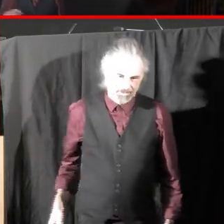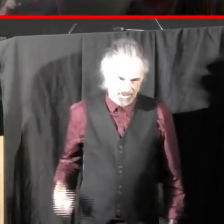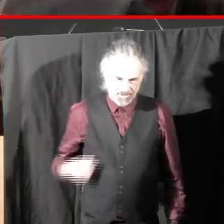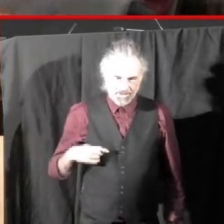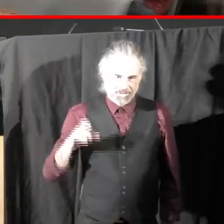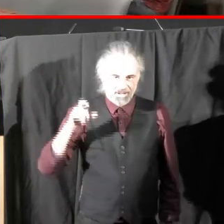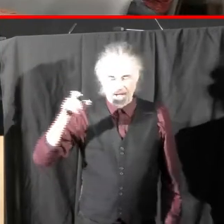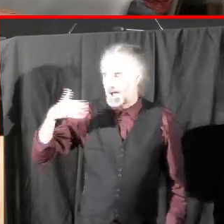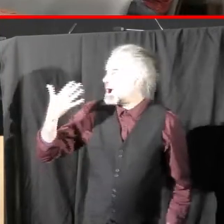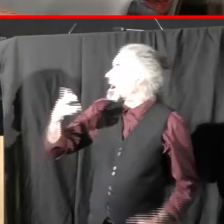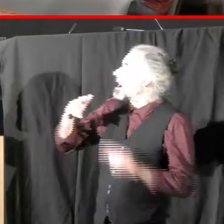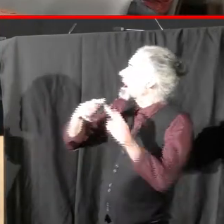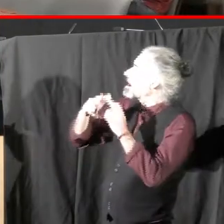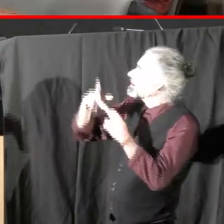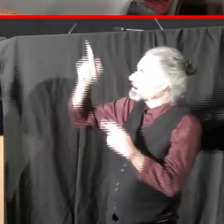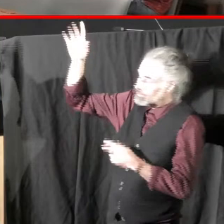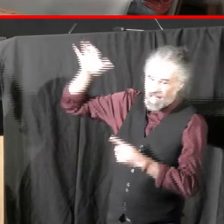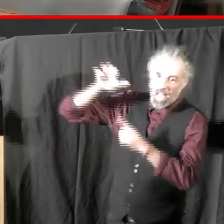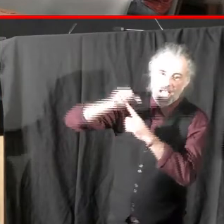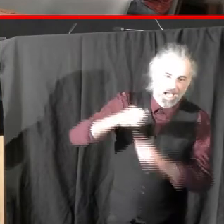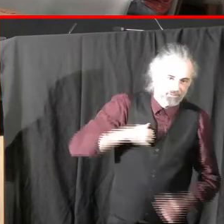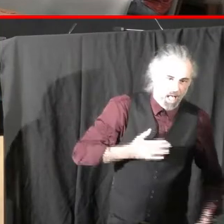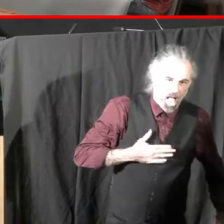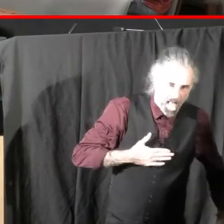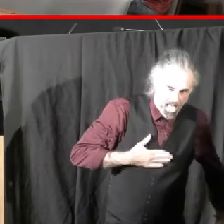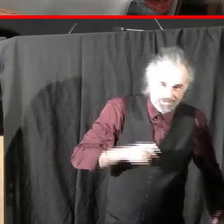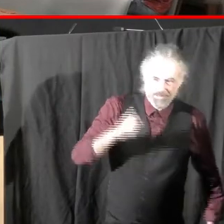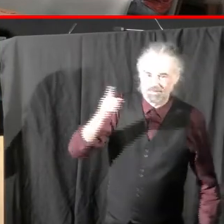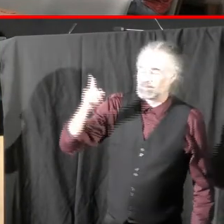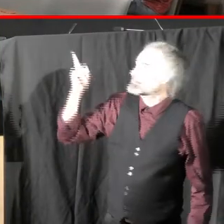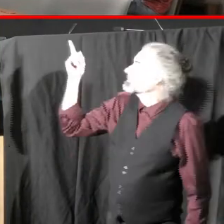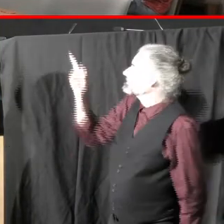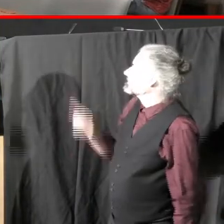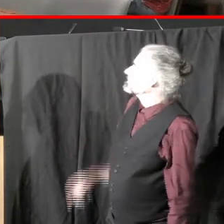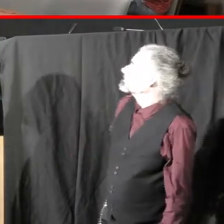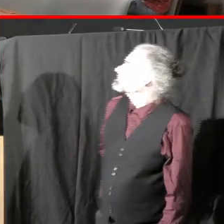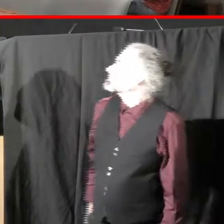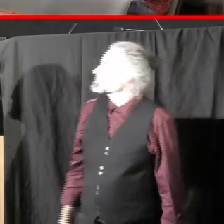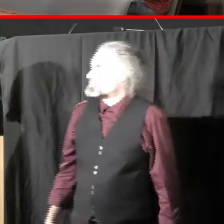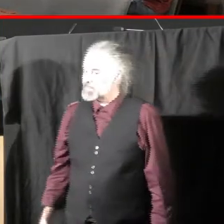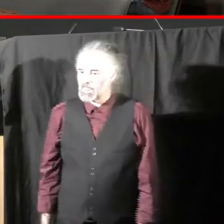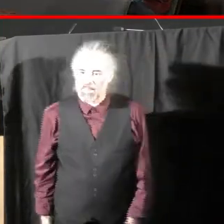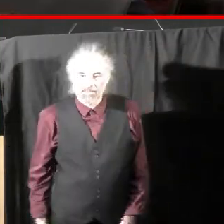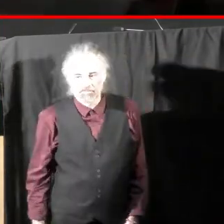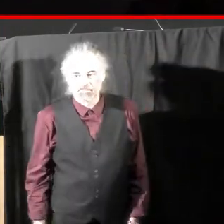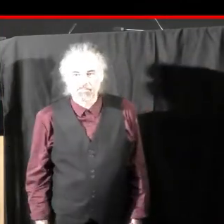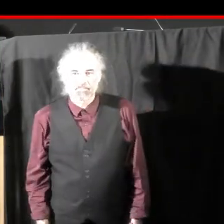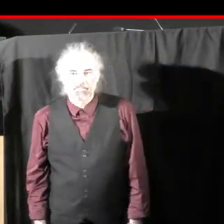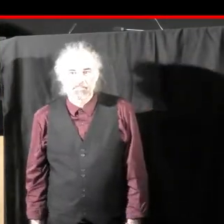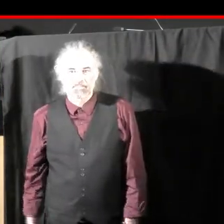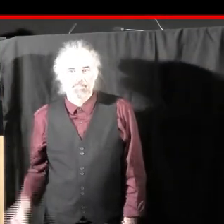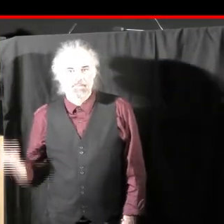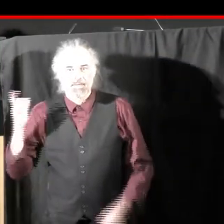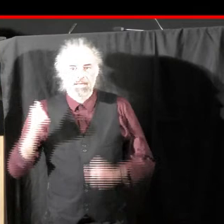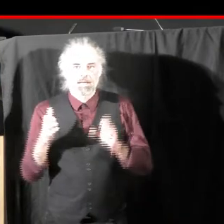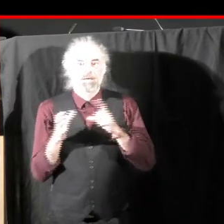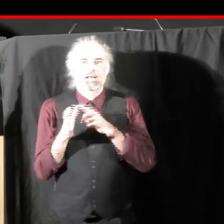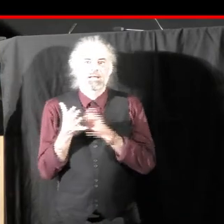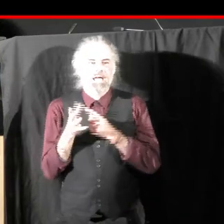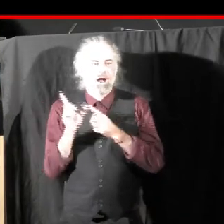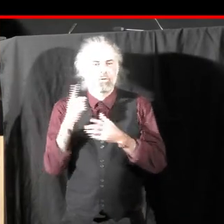let's go online first as I catch my breath. So someone Cara, here too, Ellie. Oh. Yeah, Cara, what's happening up